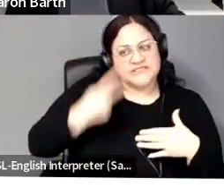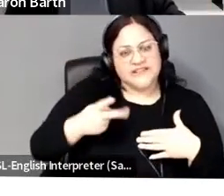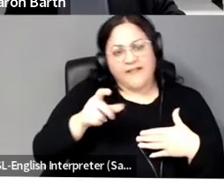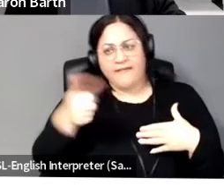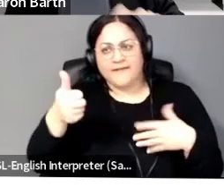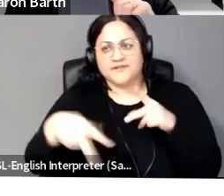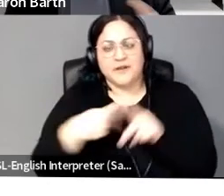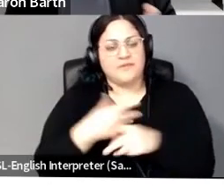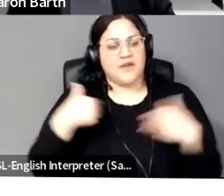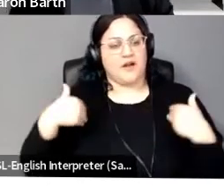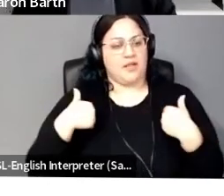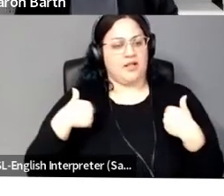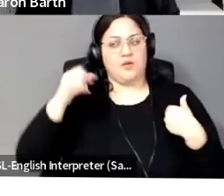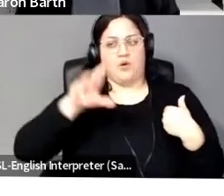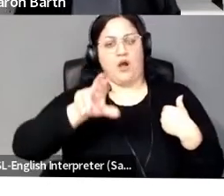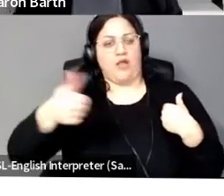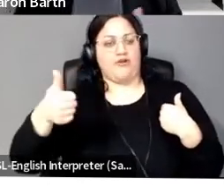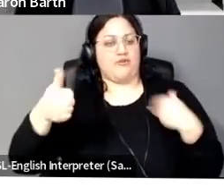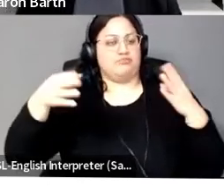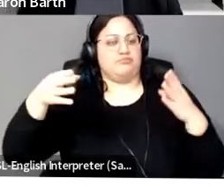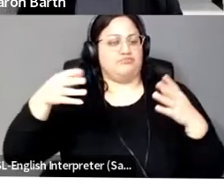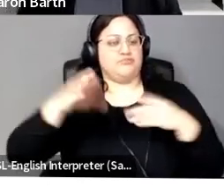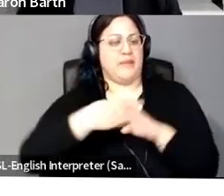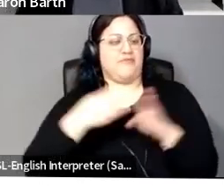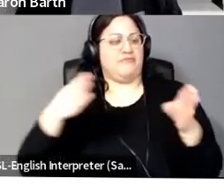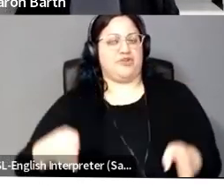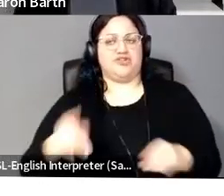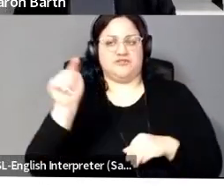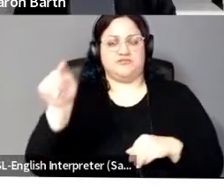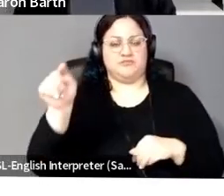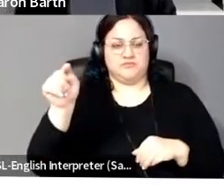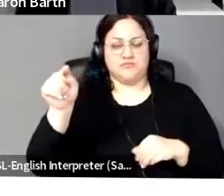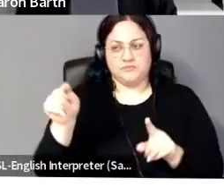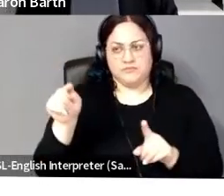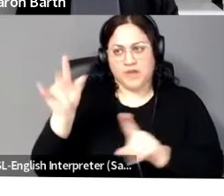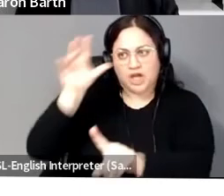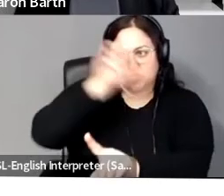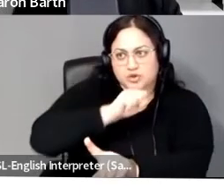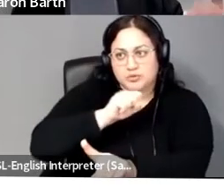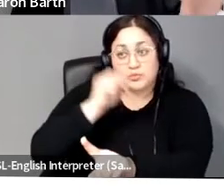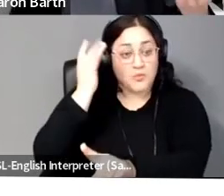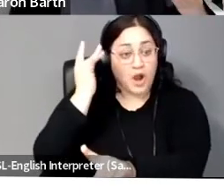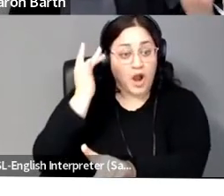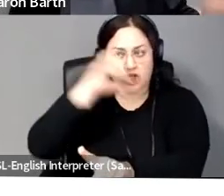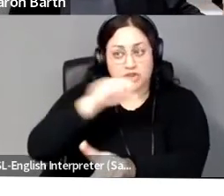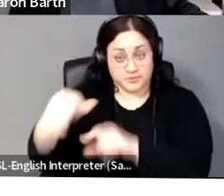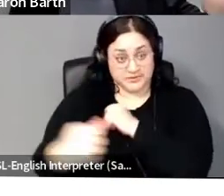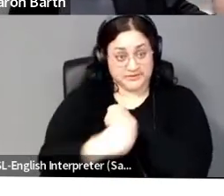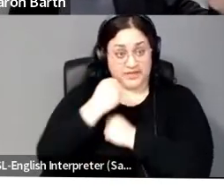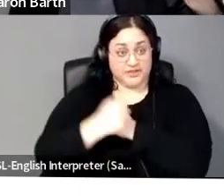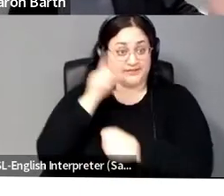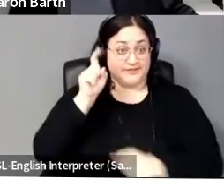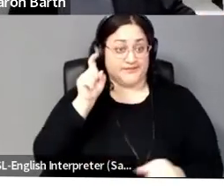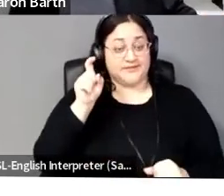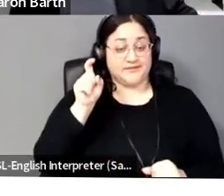friendly? And the criterion that we used instinctively was, is that